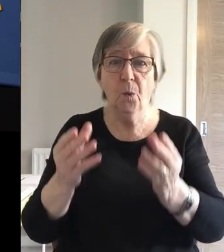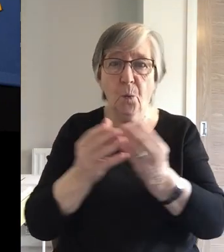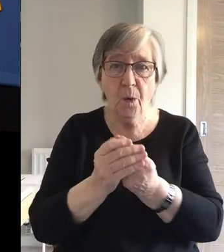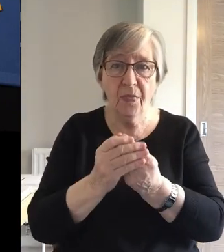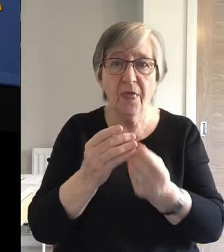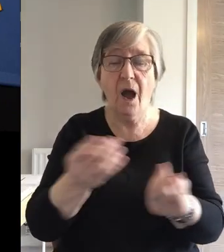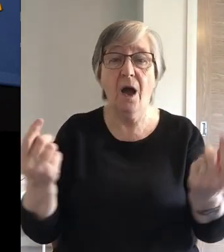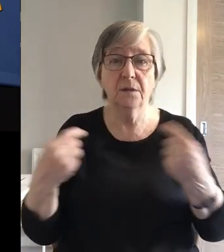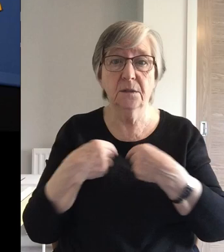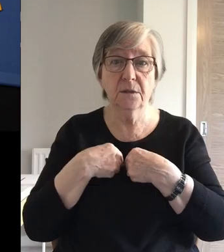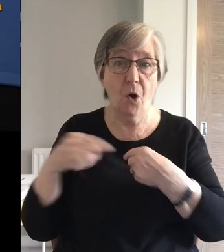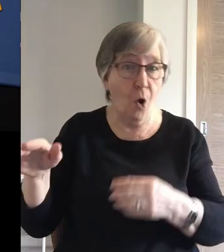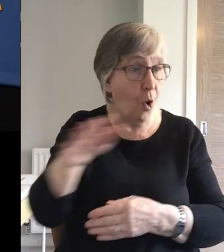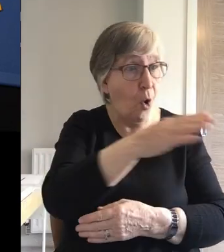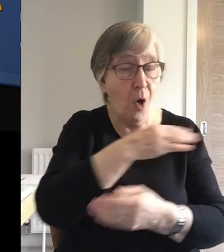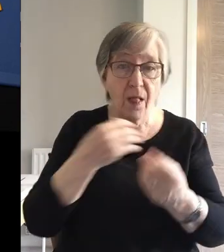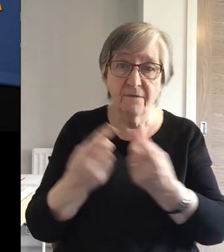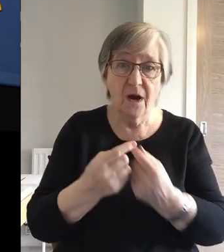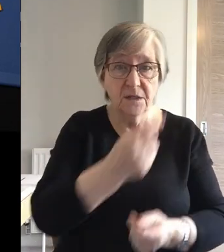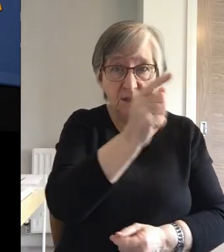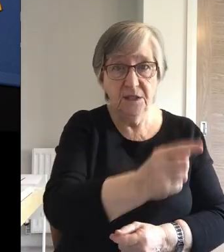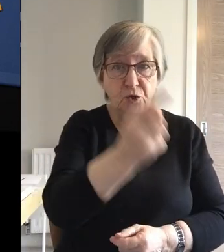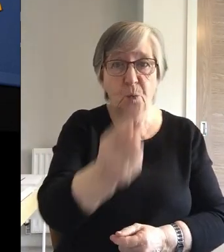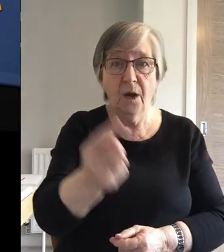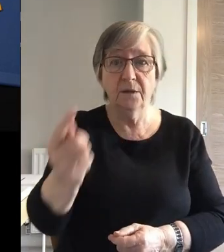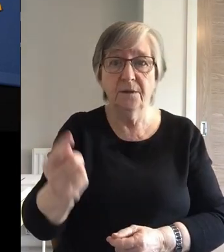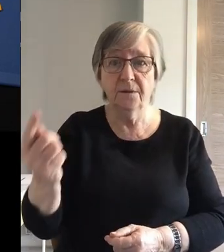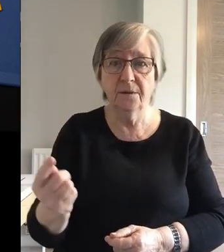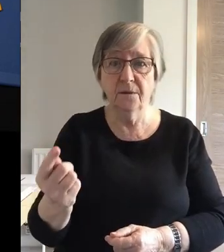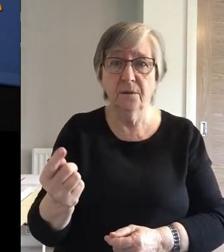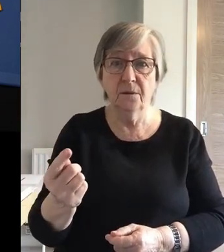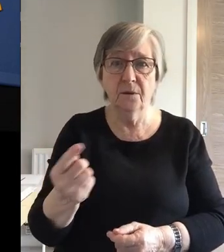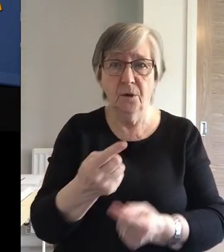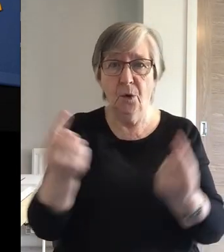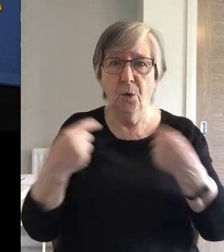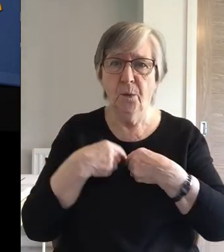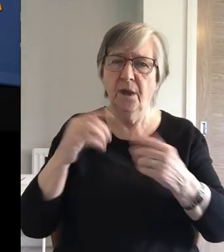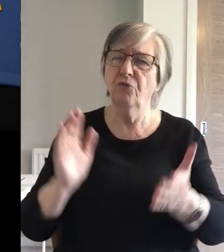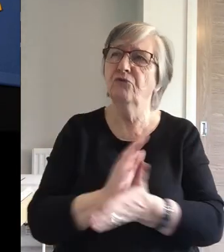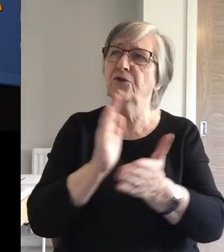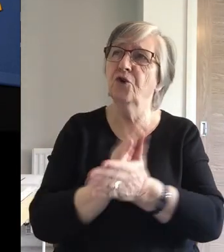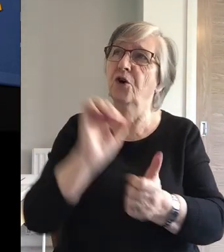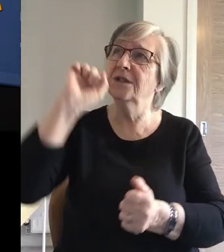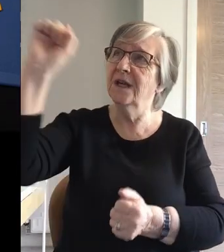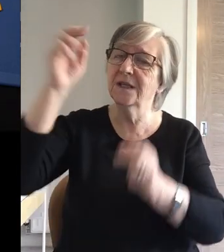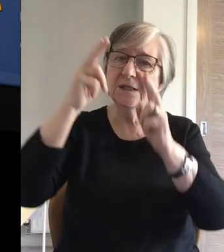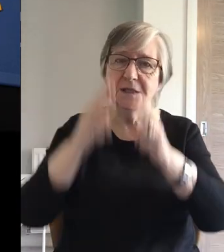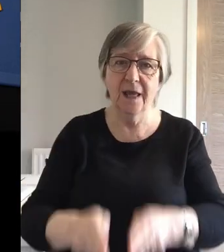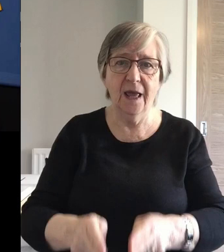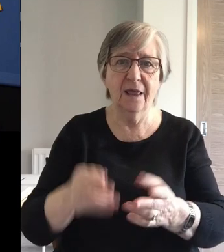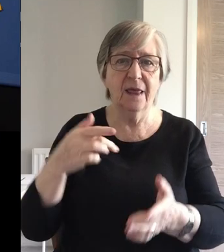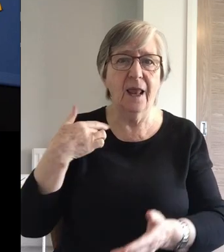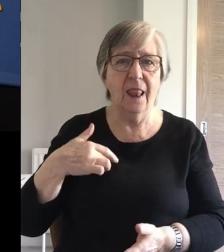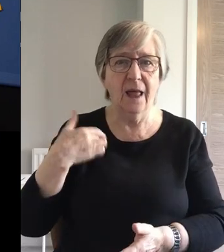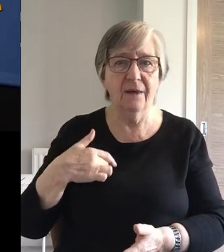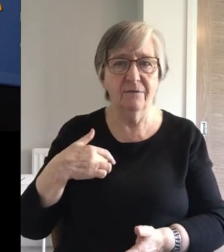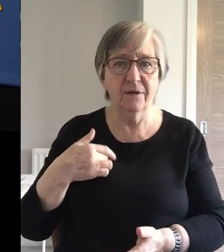with us, all of us, each of us, who rejoice in his death and life for us.